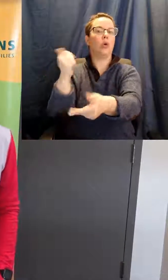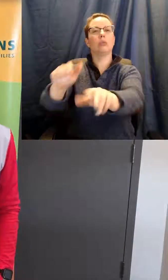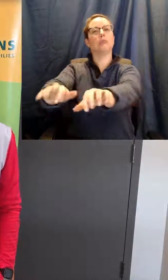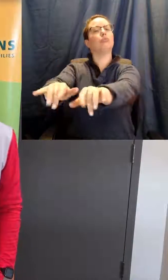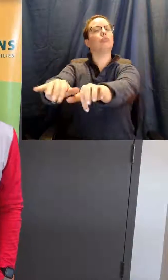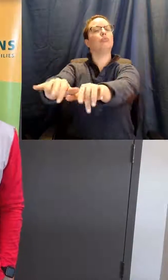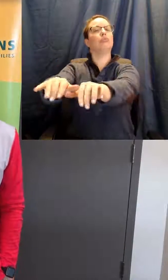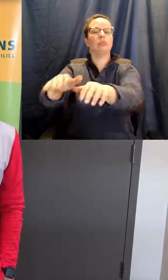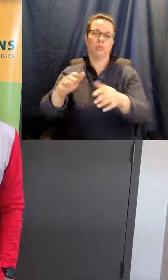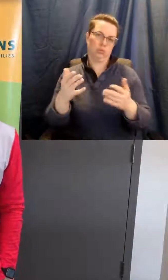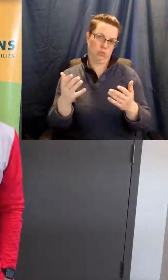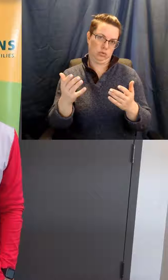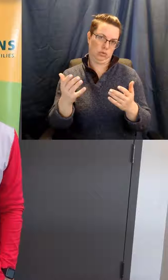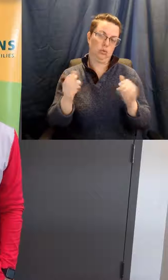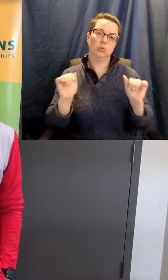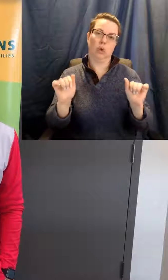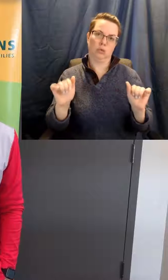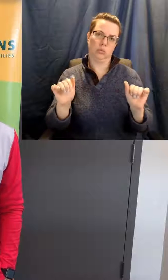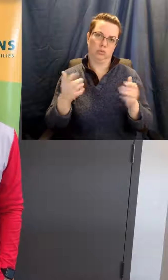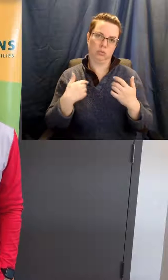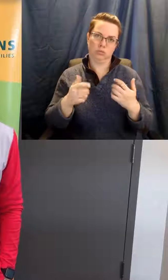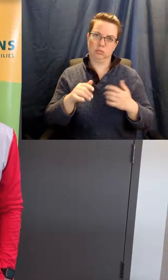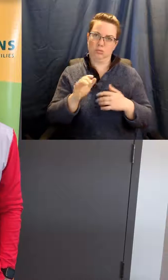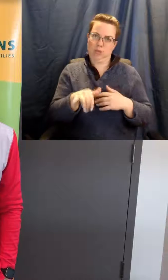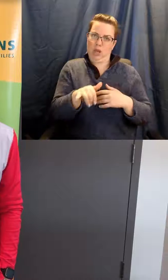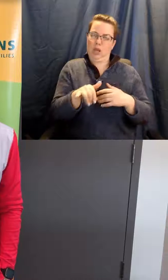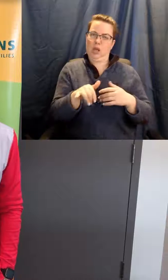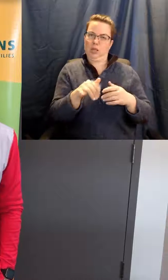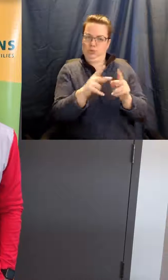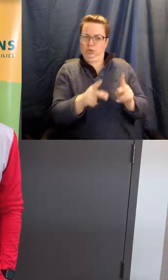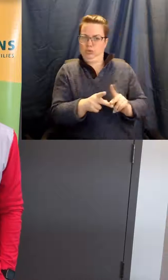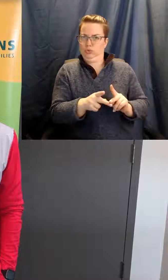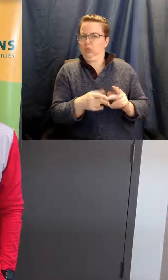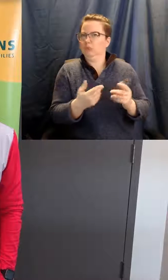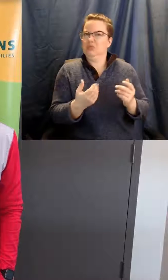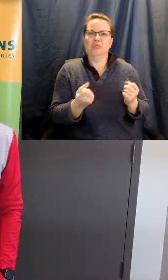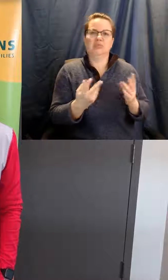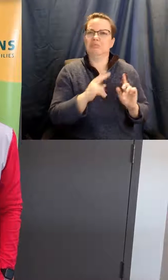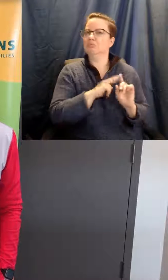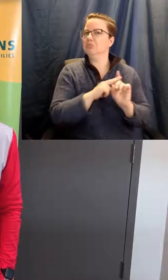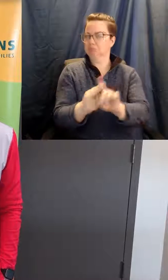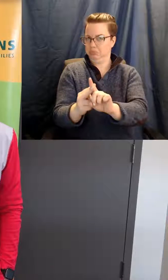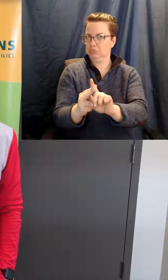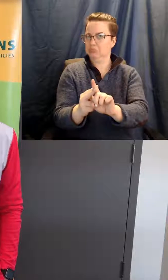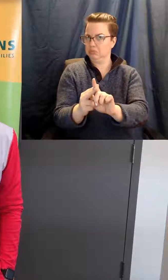what you'll be working on as you go into the workbook before you start the next video.